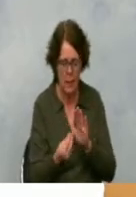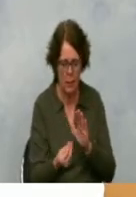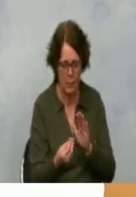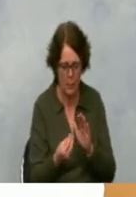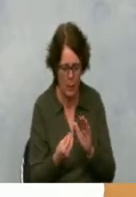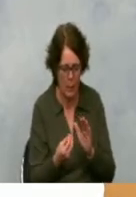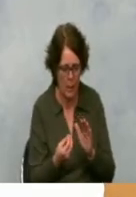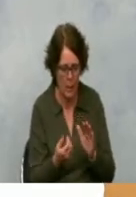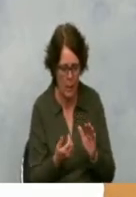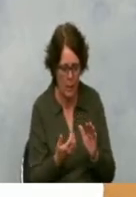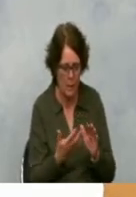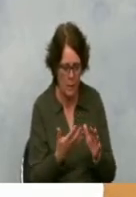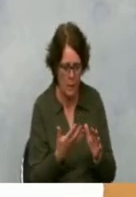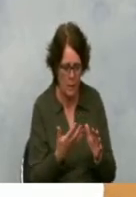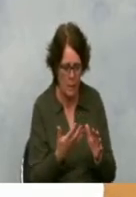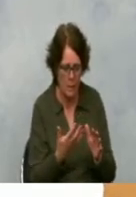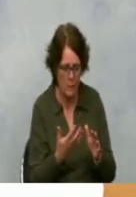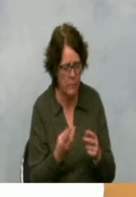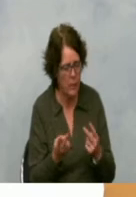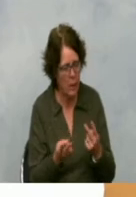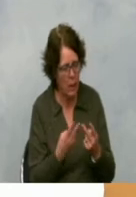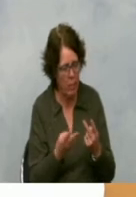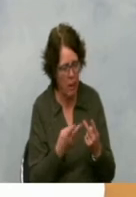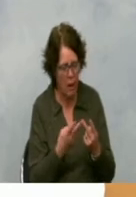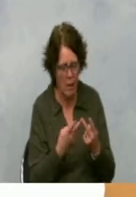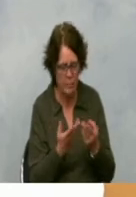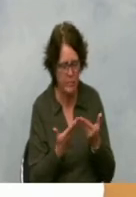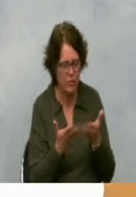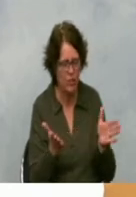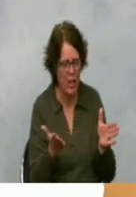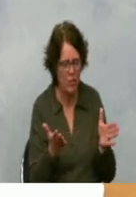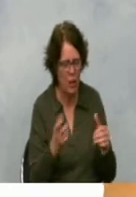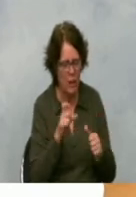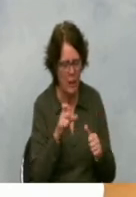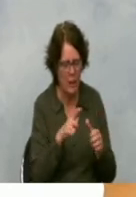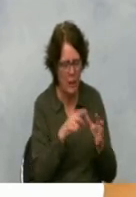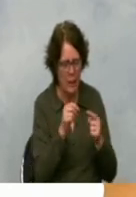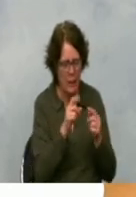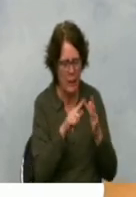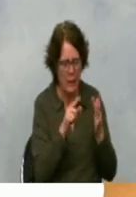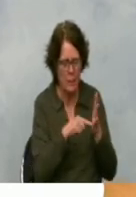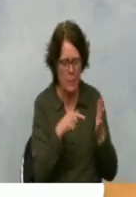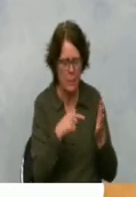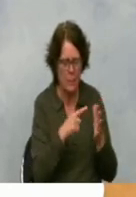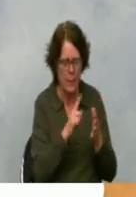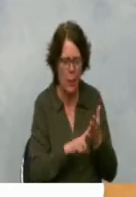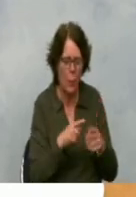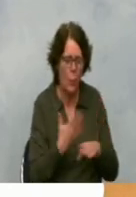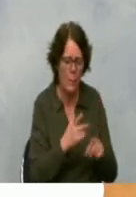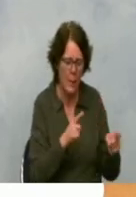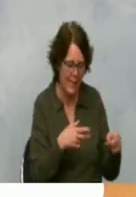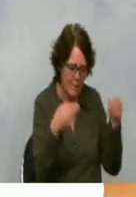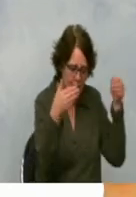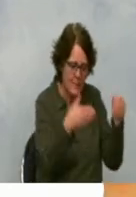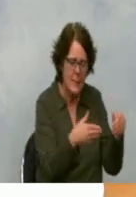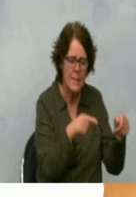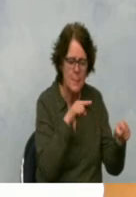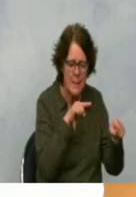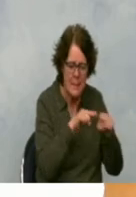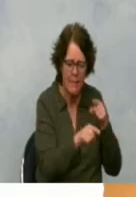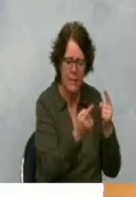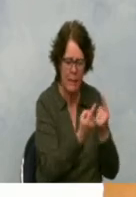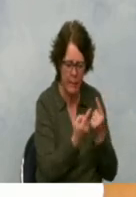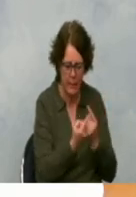Deal and for other general capital works. But these are for specific things, right? So, for